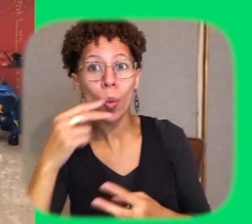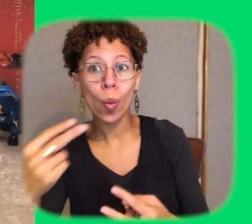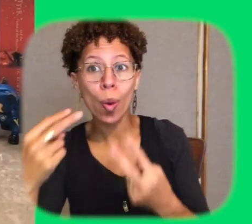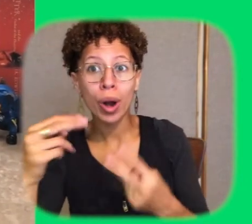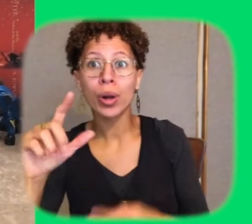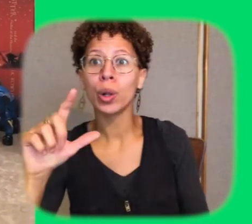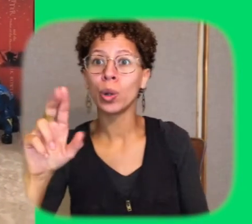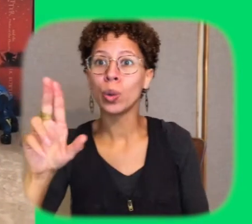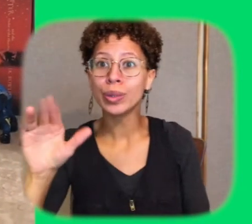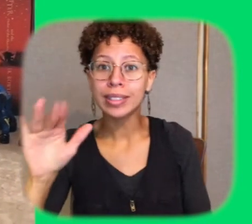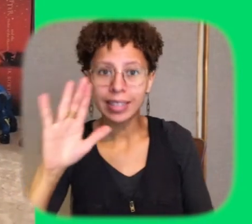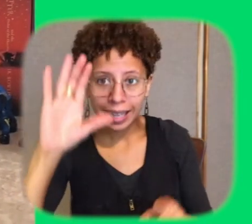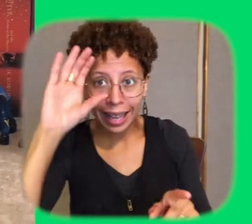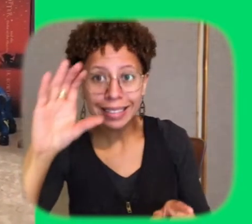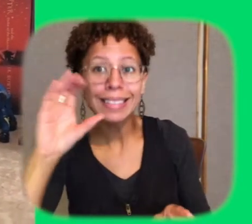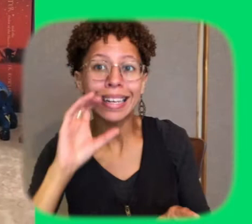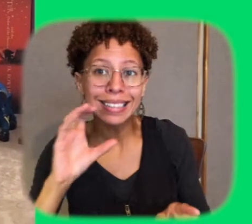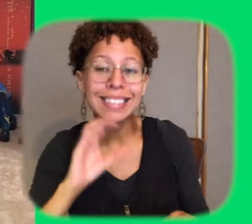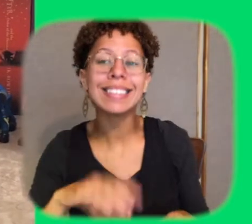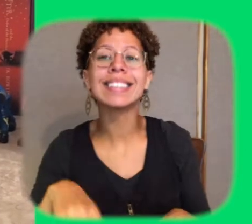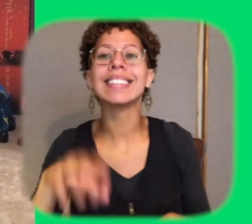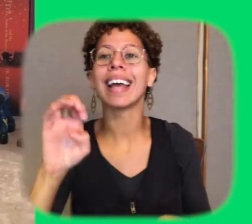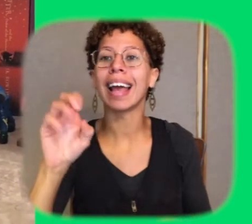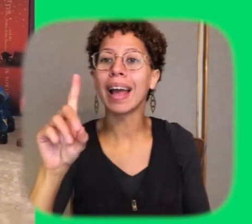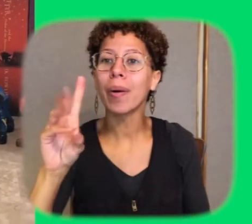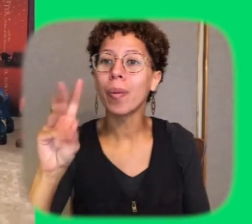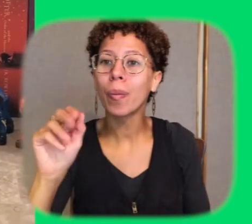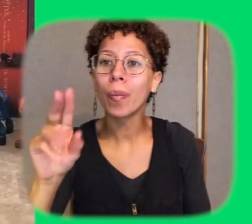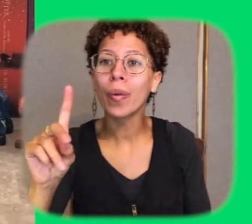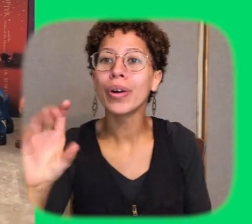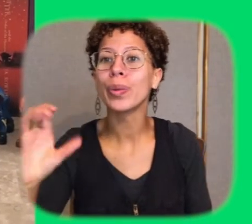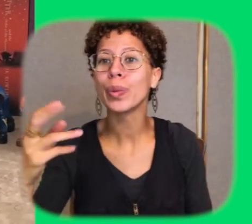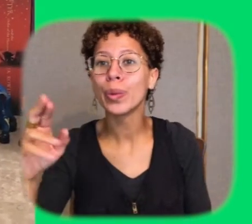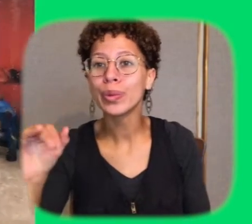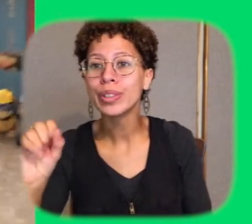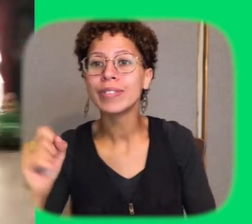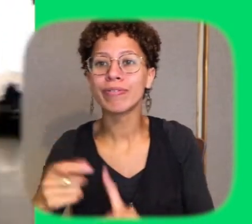Chris. All the way from Eriksdale. And guess who else we have?